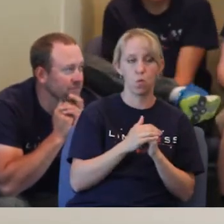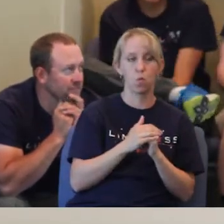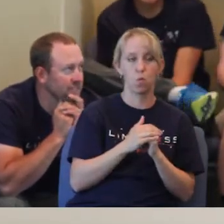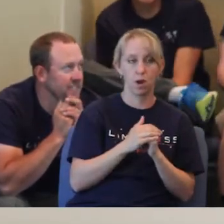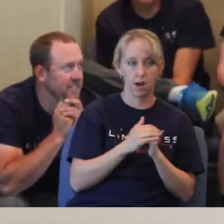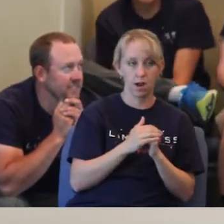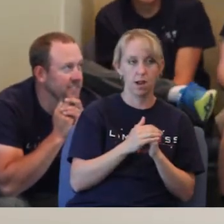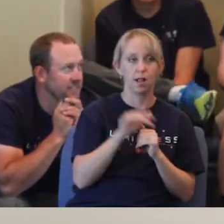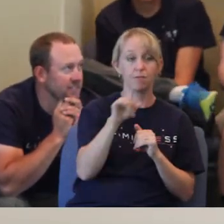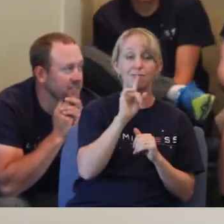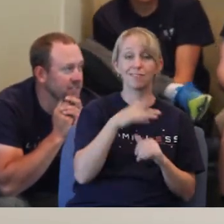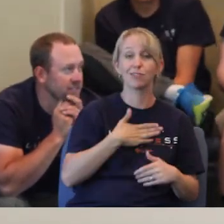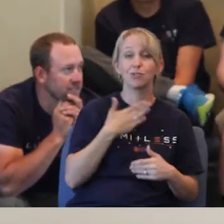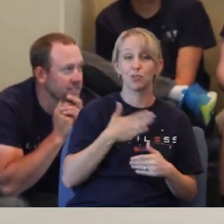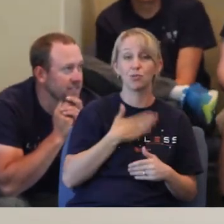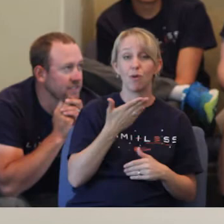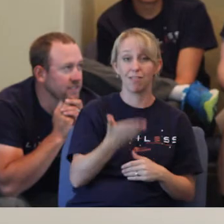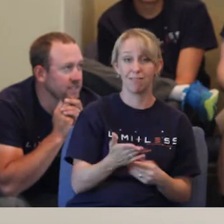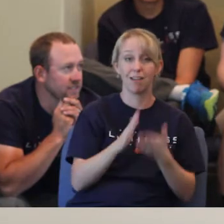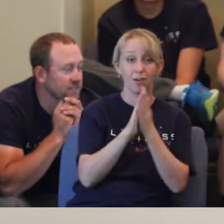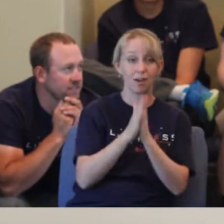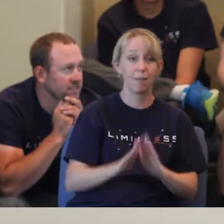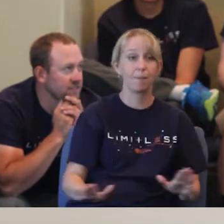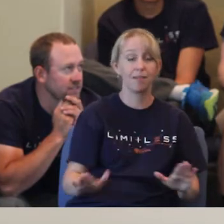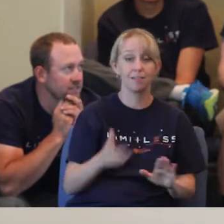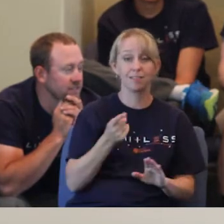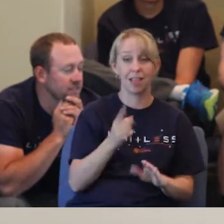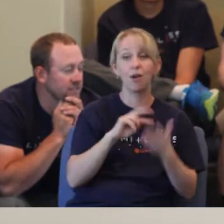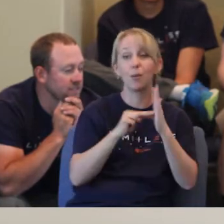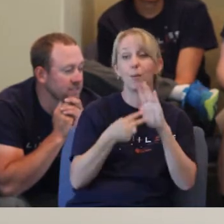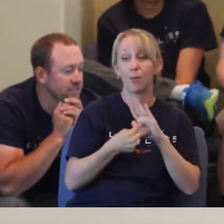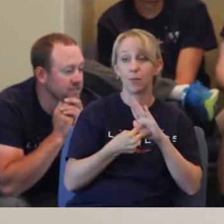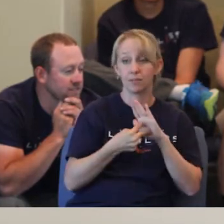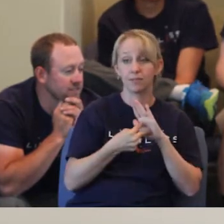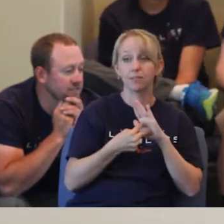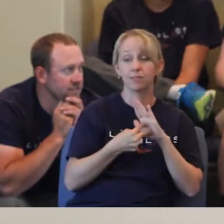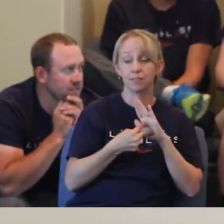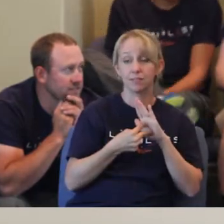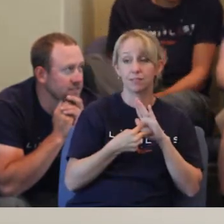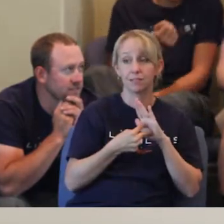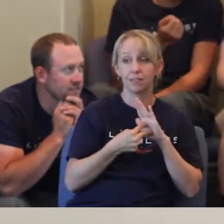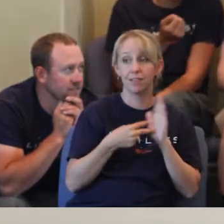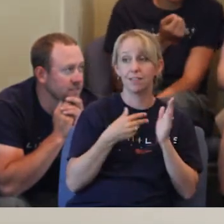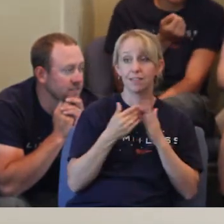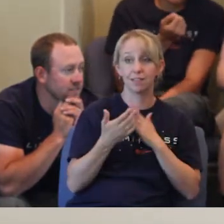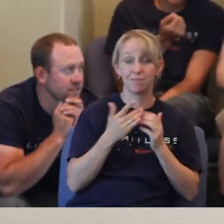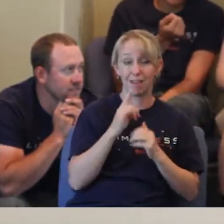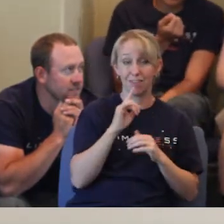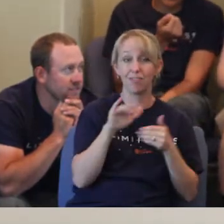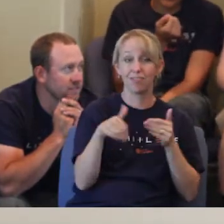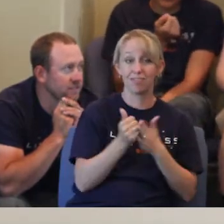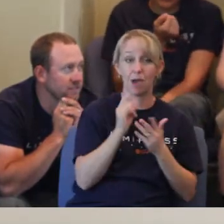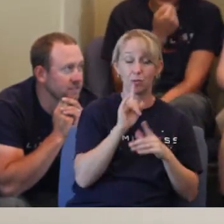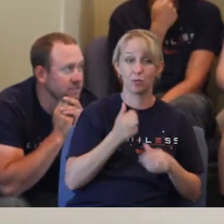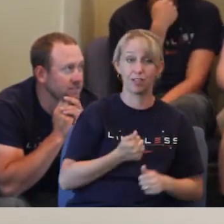there's a joy there, and there's a peace there, and there's a purpose there, in spite of it all, was really